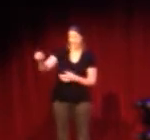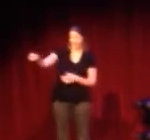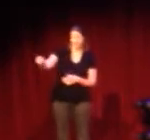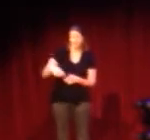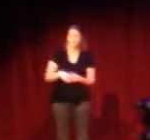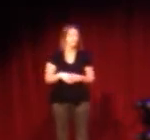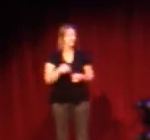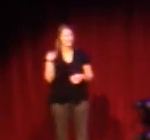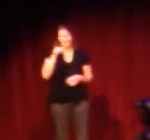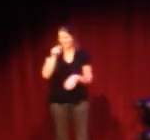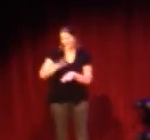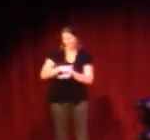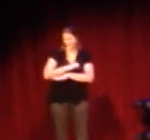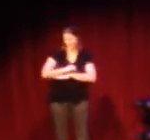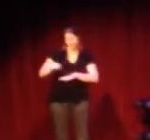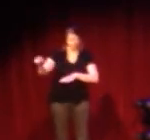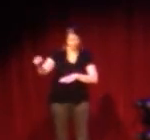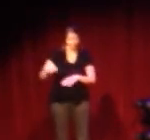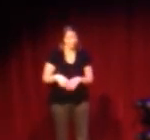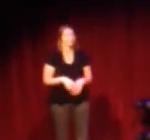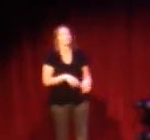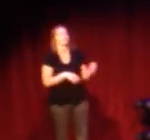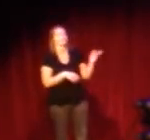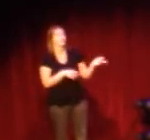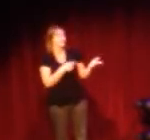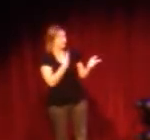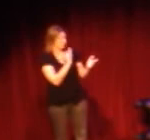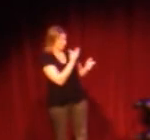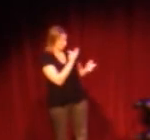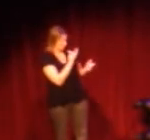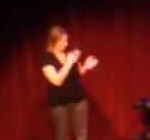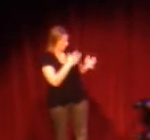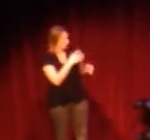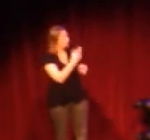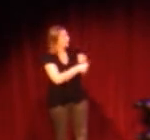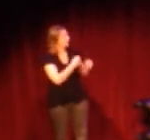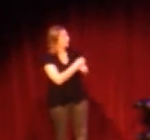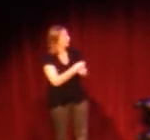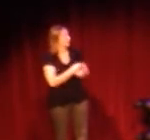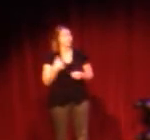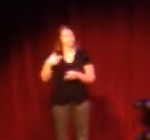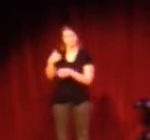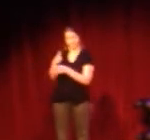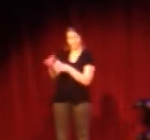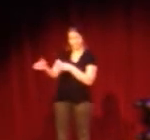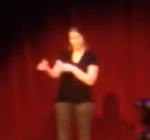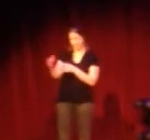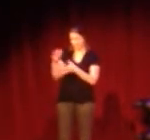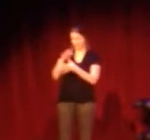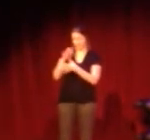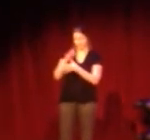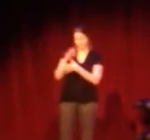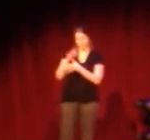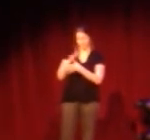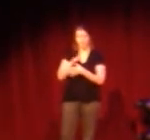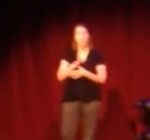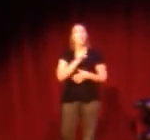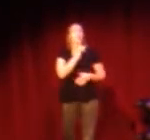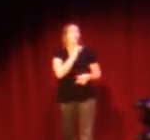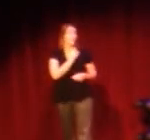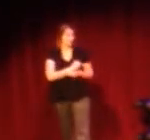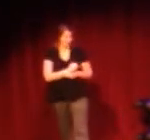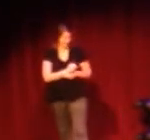him. He's not on stage. This is between you and me, John. What year are you? I'm a senior. Uh-oh, real life's coming